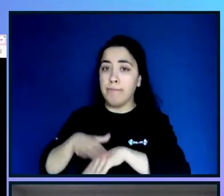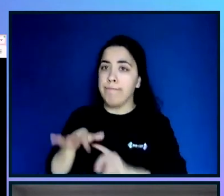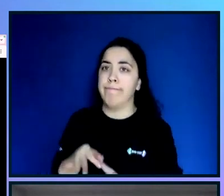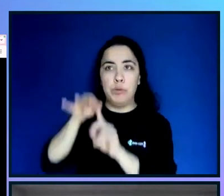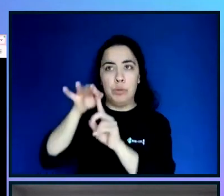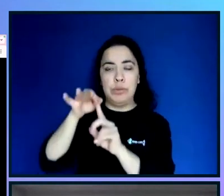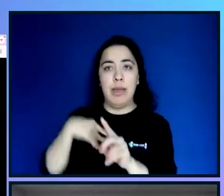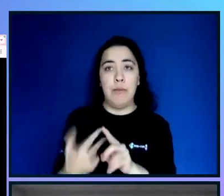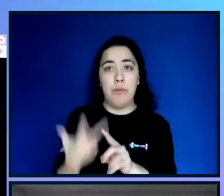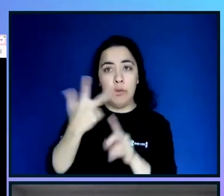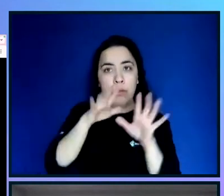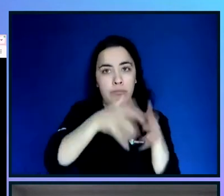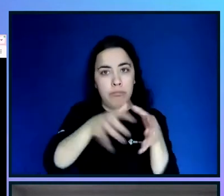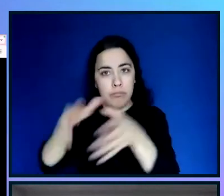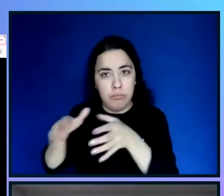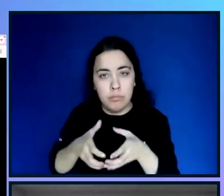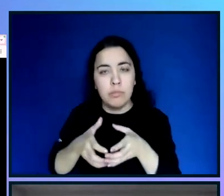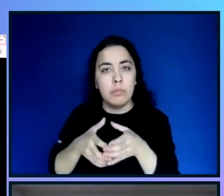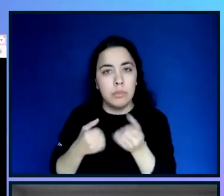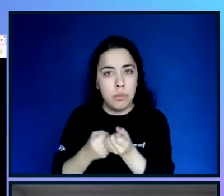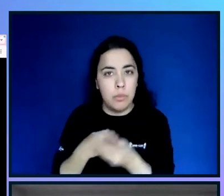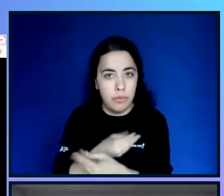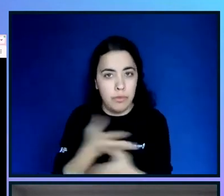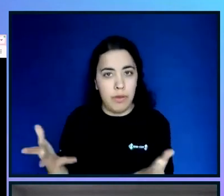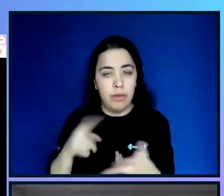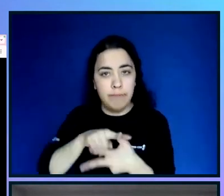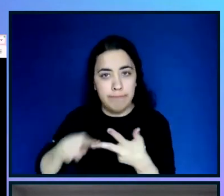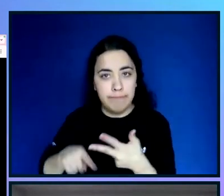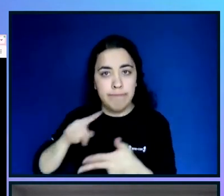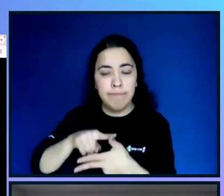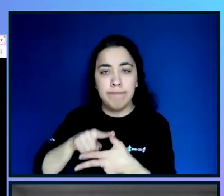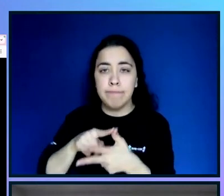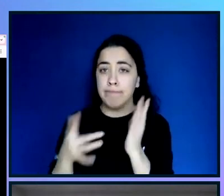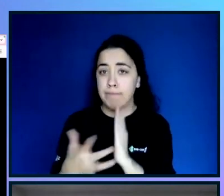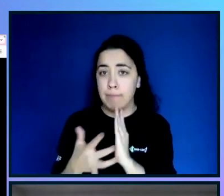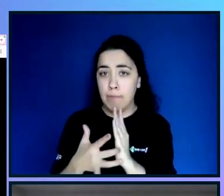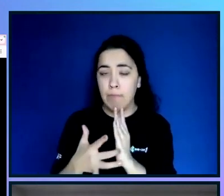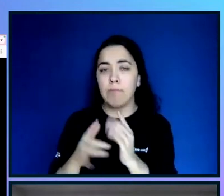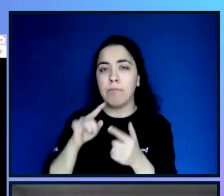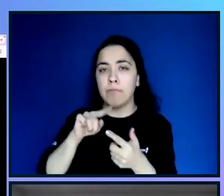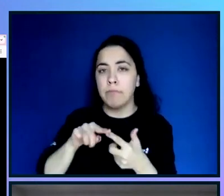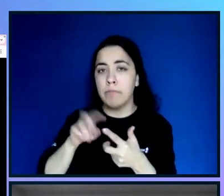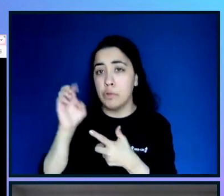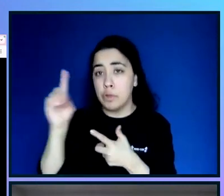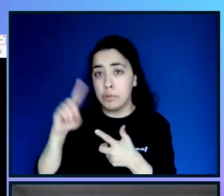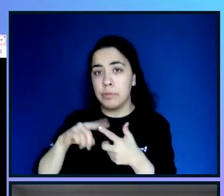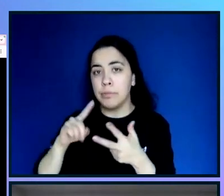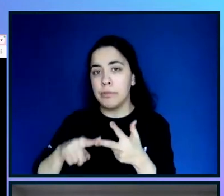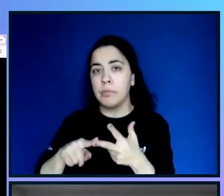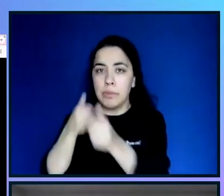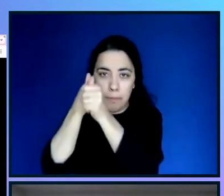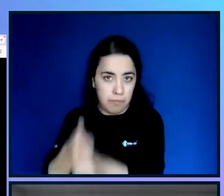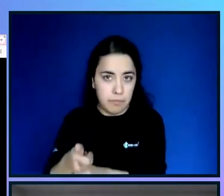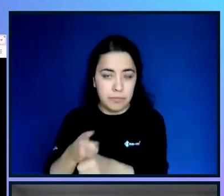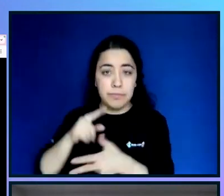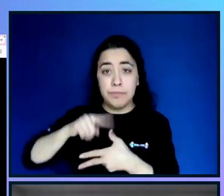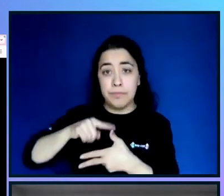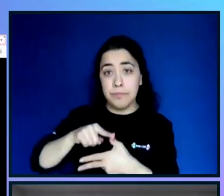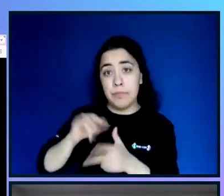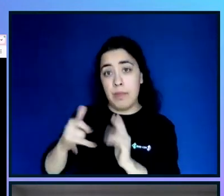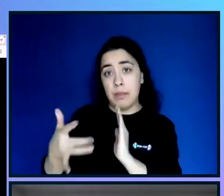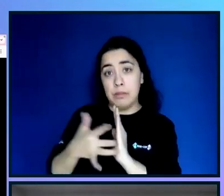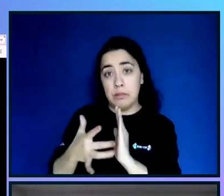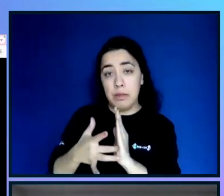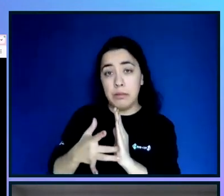3 main categories of support that we provide: technical, education, and compliance. In the technical category, we